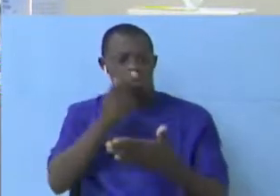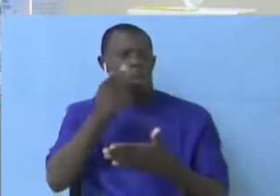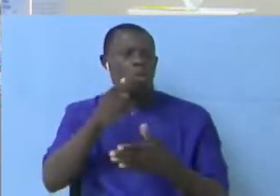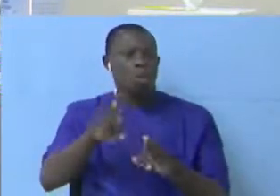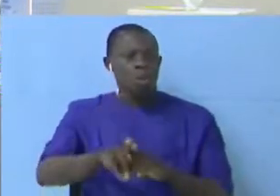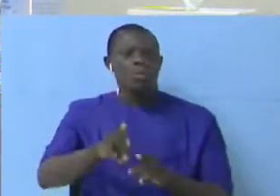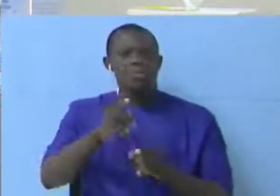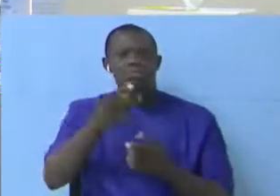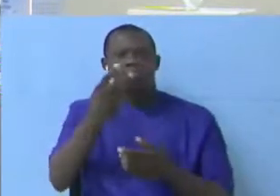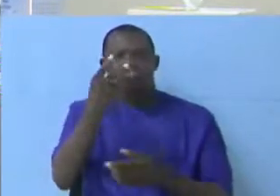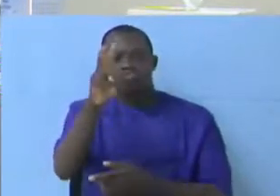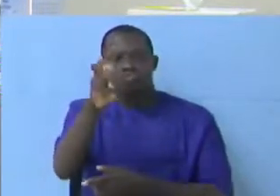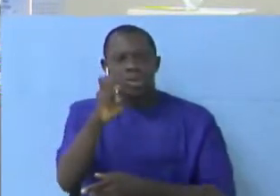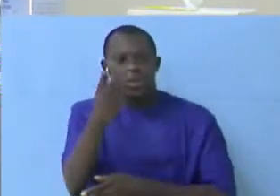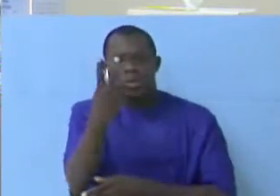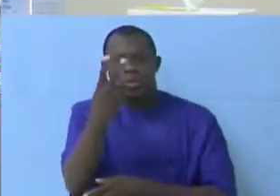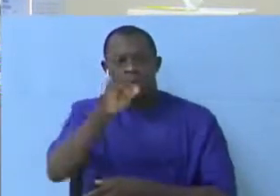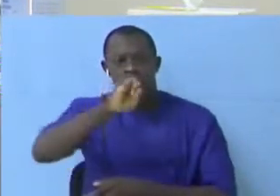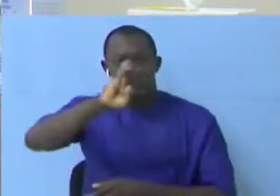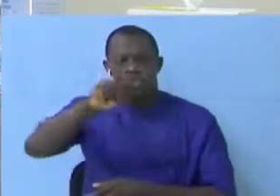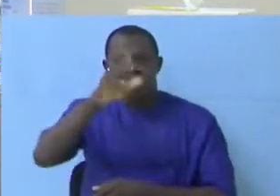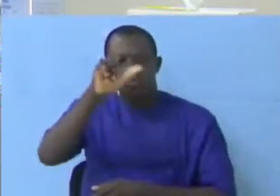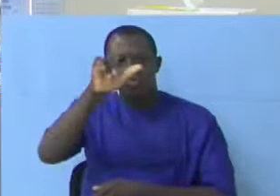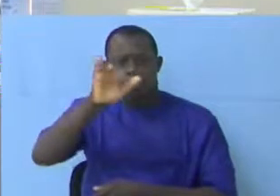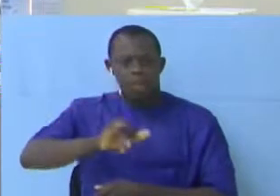for 22nd July